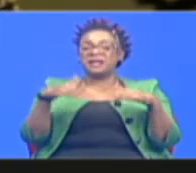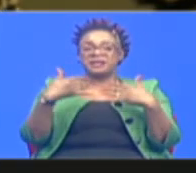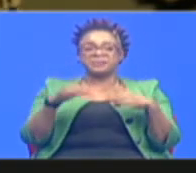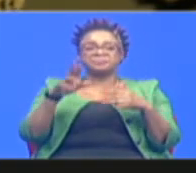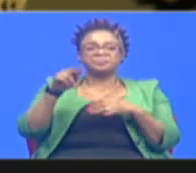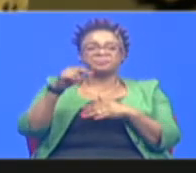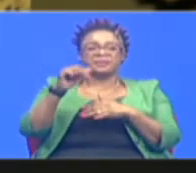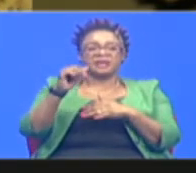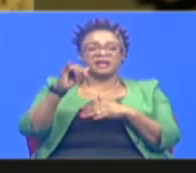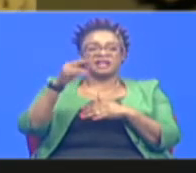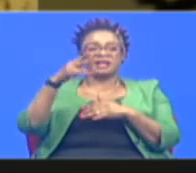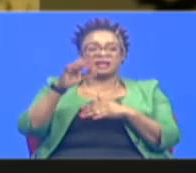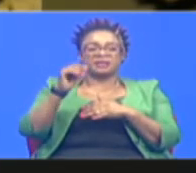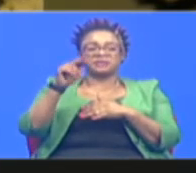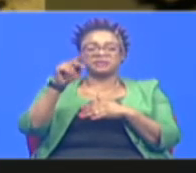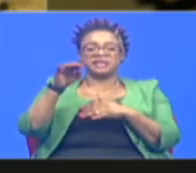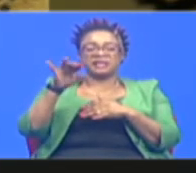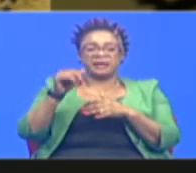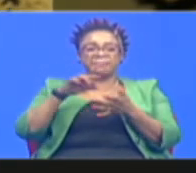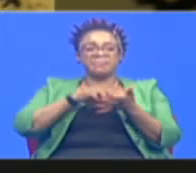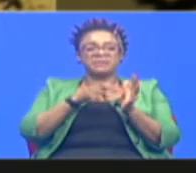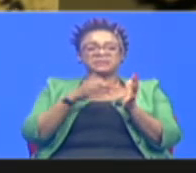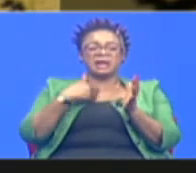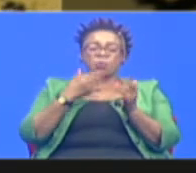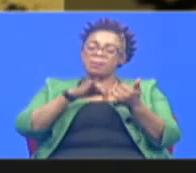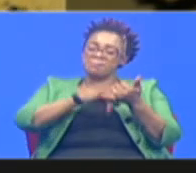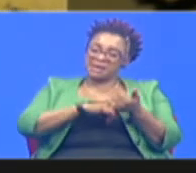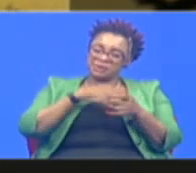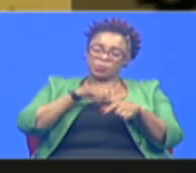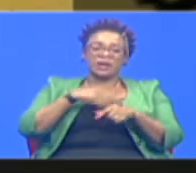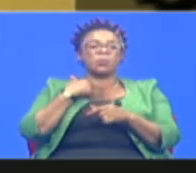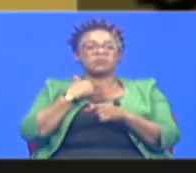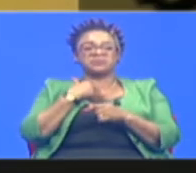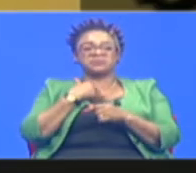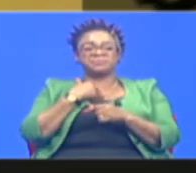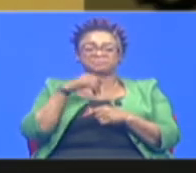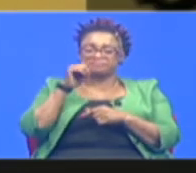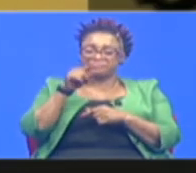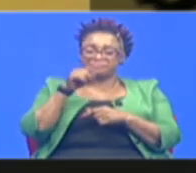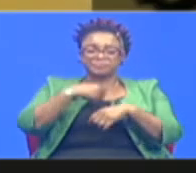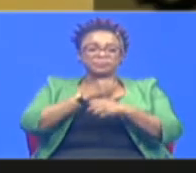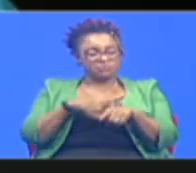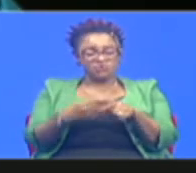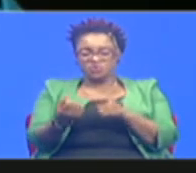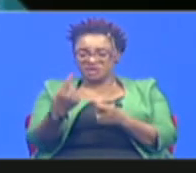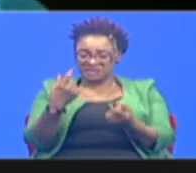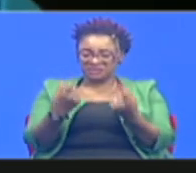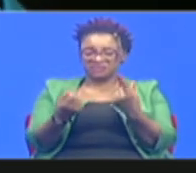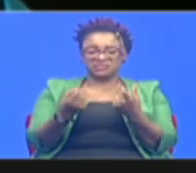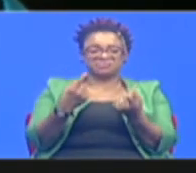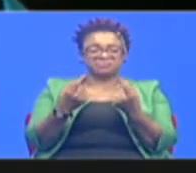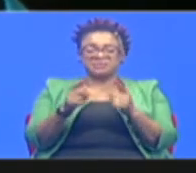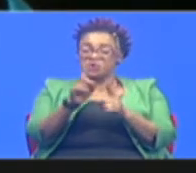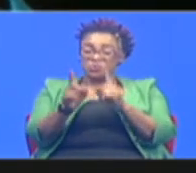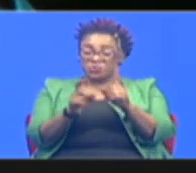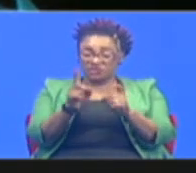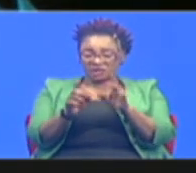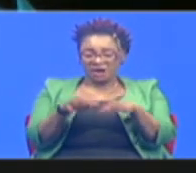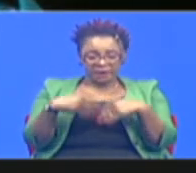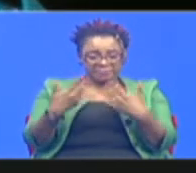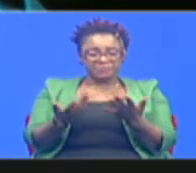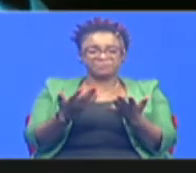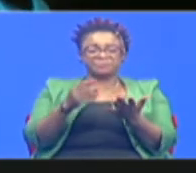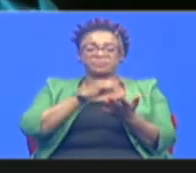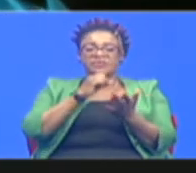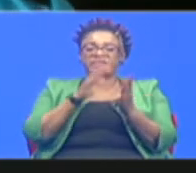Ndenda, which means I will marry when I want. This made the government of the day uneasy. A question about governance,